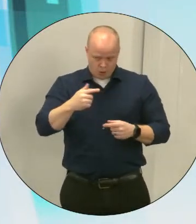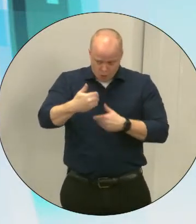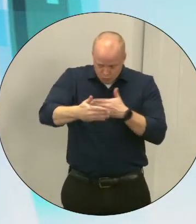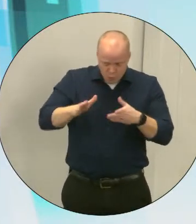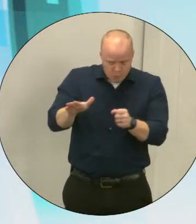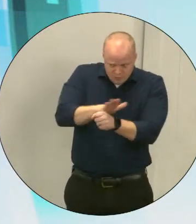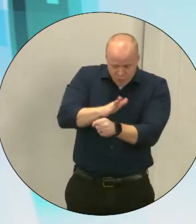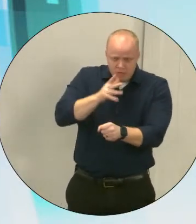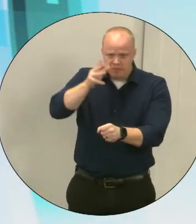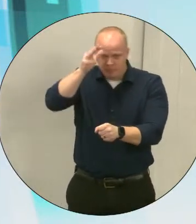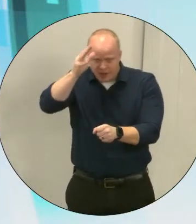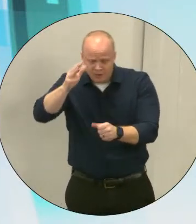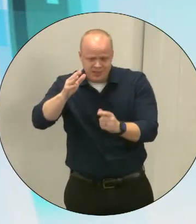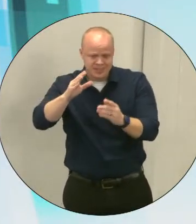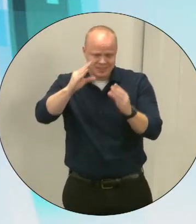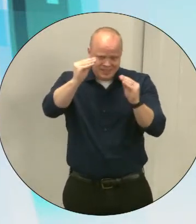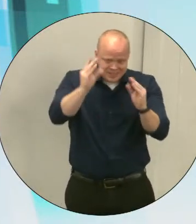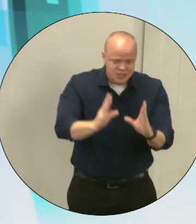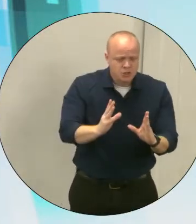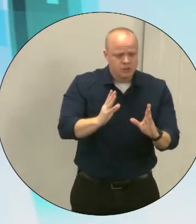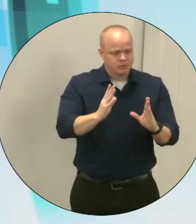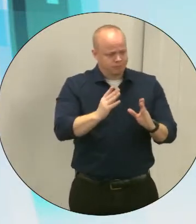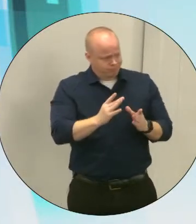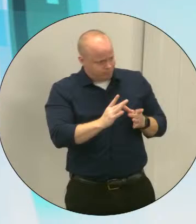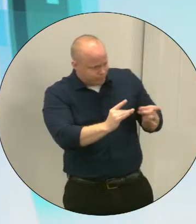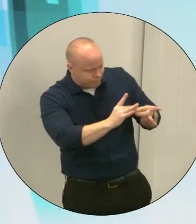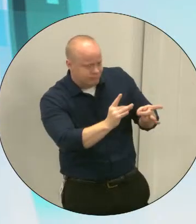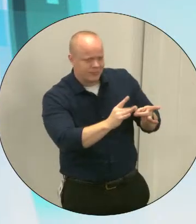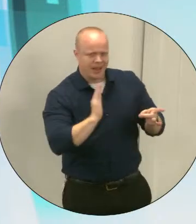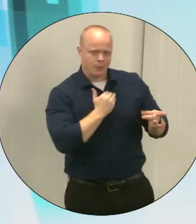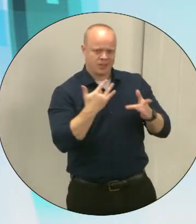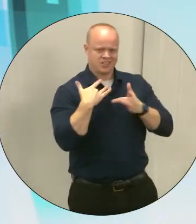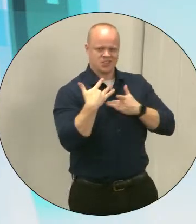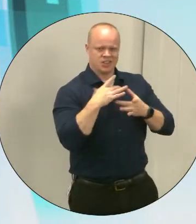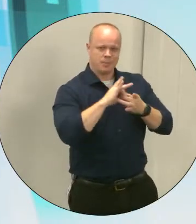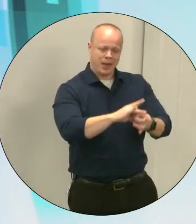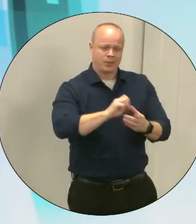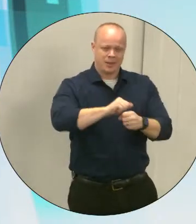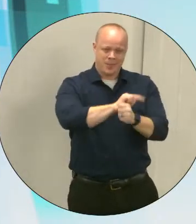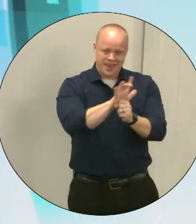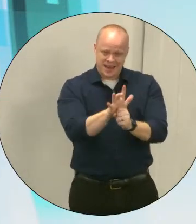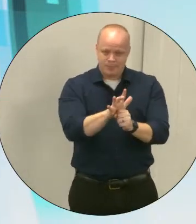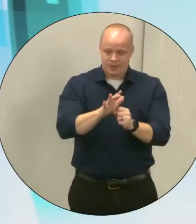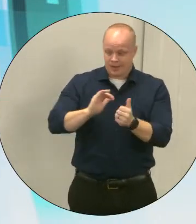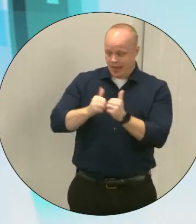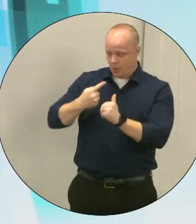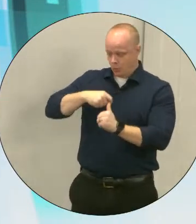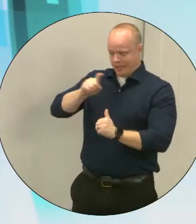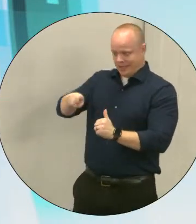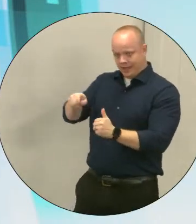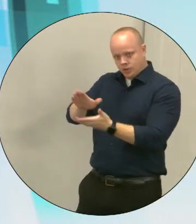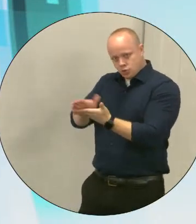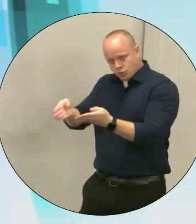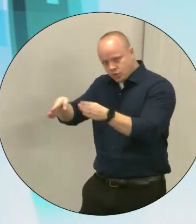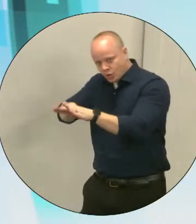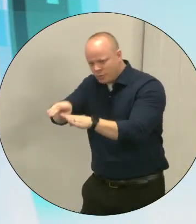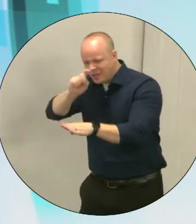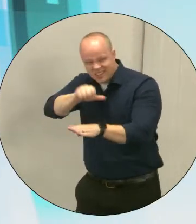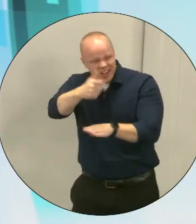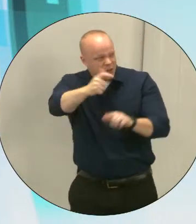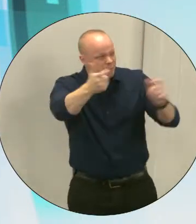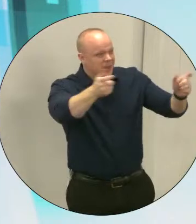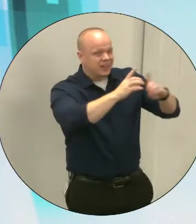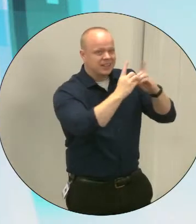parents, teachers, expressing our concern about the pandemic and how we needed schools to close because other major districts were